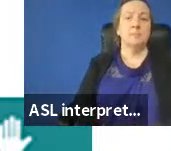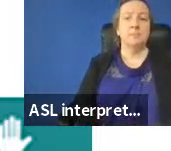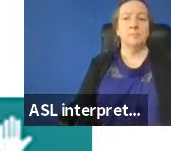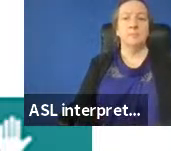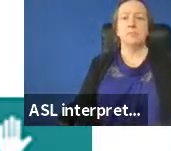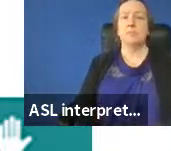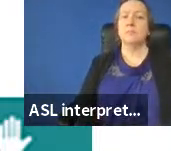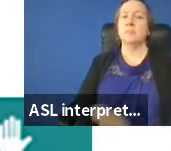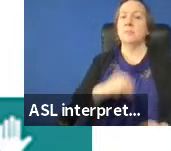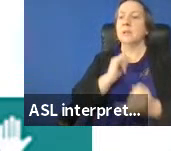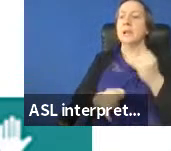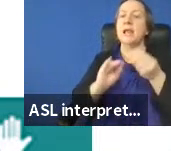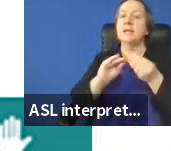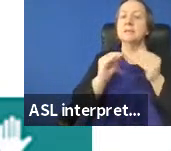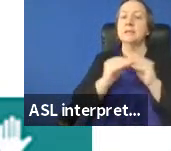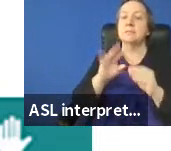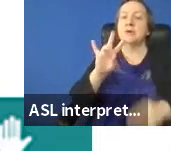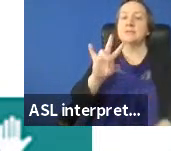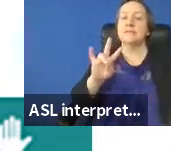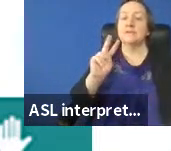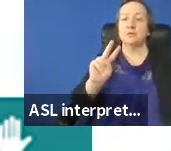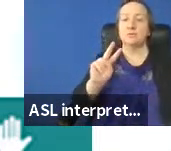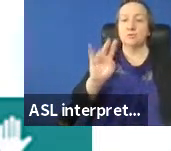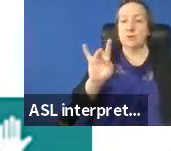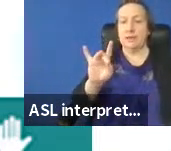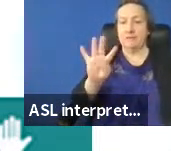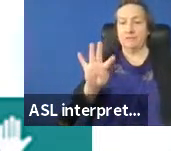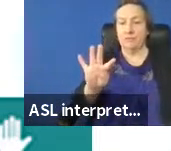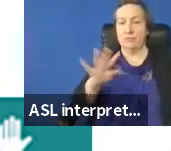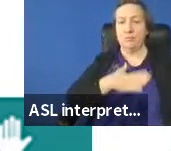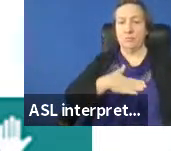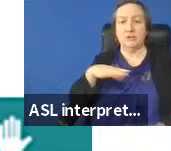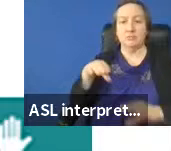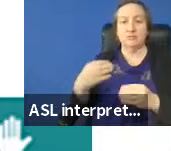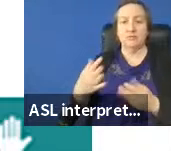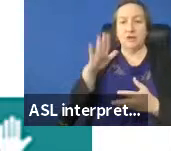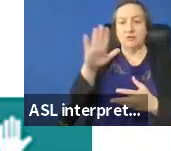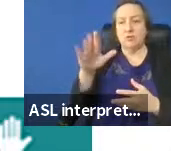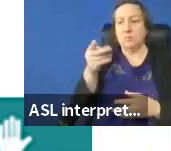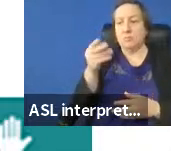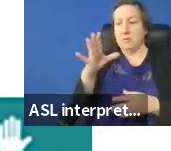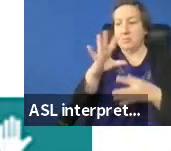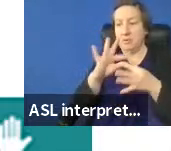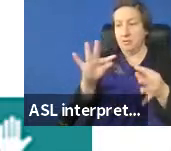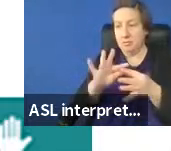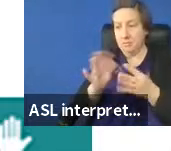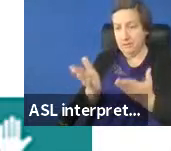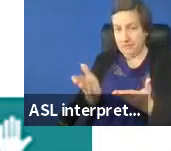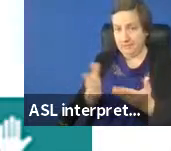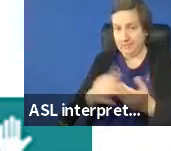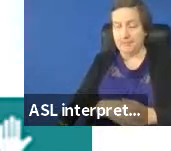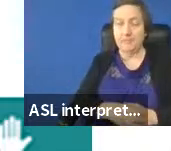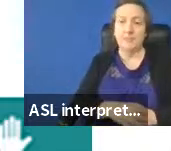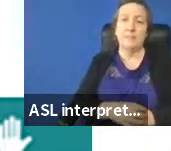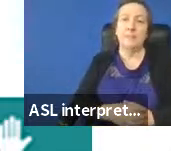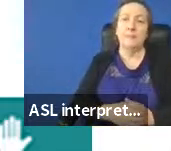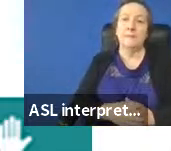And last number 7284, please provide your public comment.